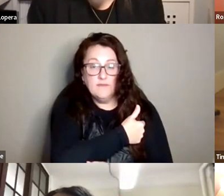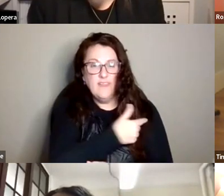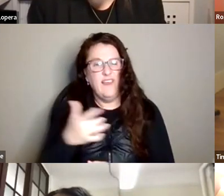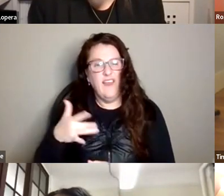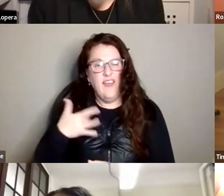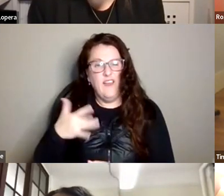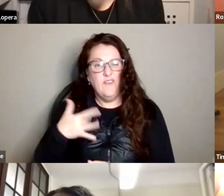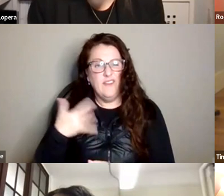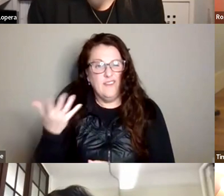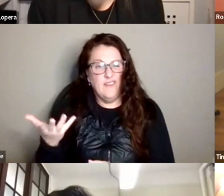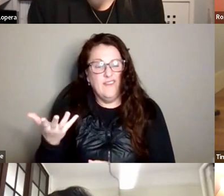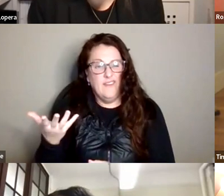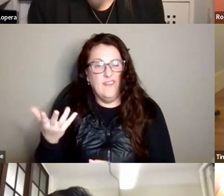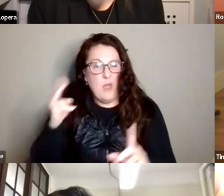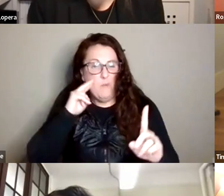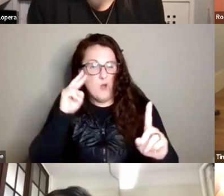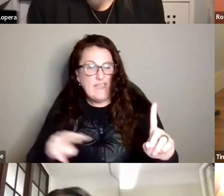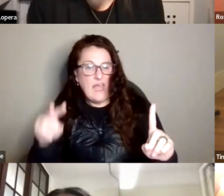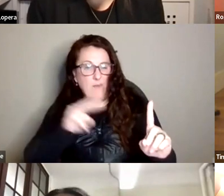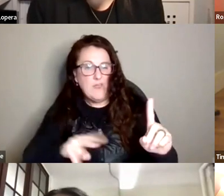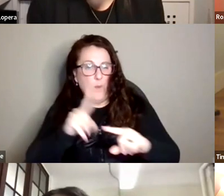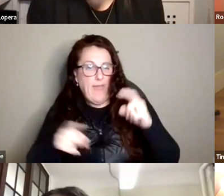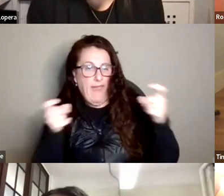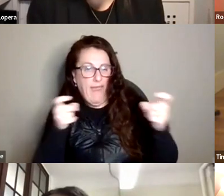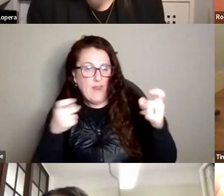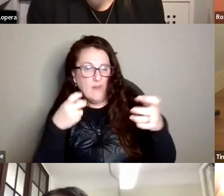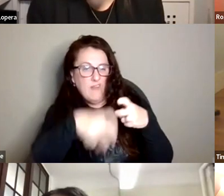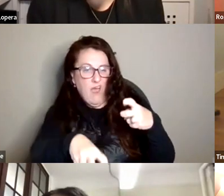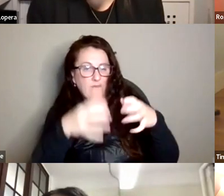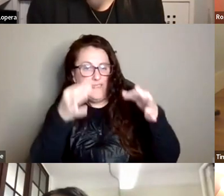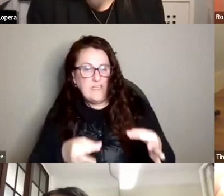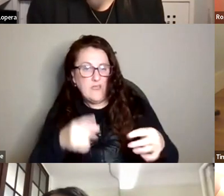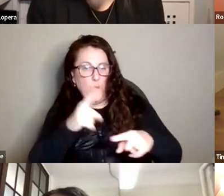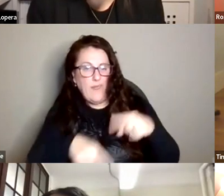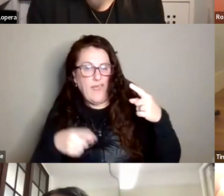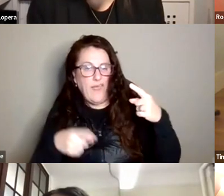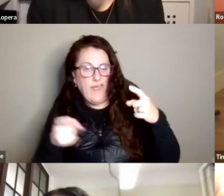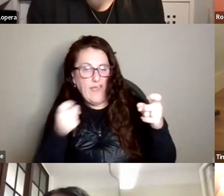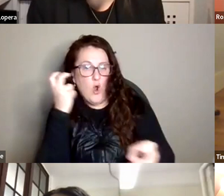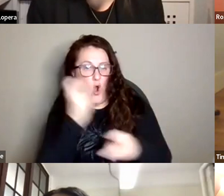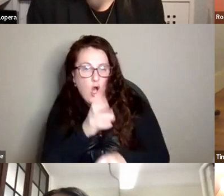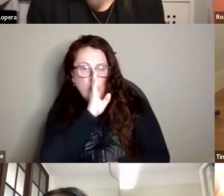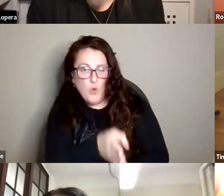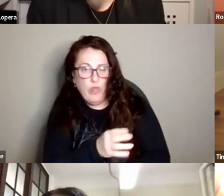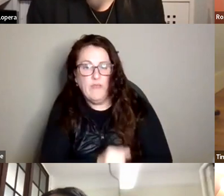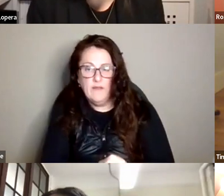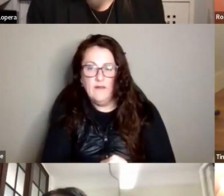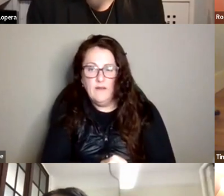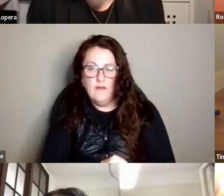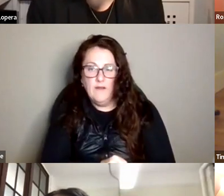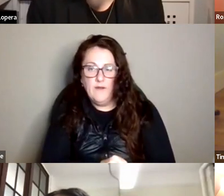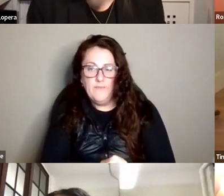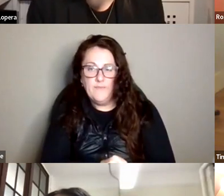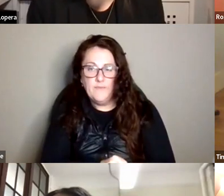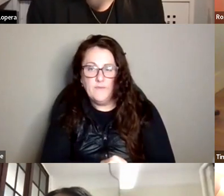like there's been a perception that we can't handle the tough decisions and we can't handle the hard truths. And if we had been